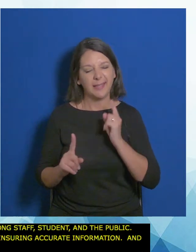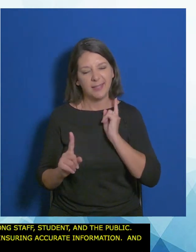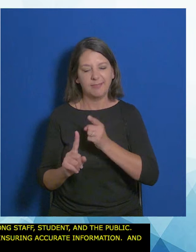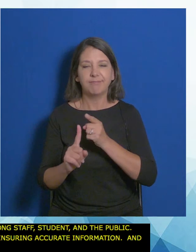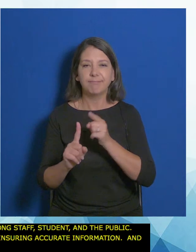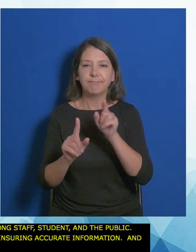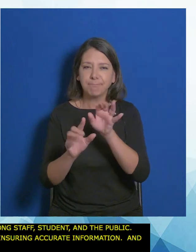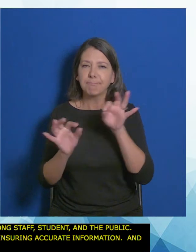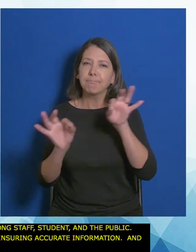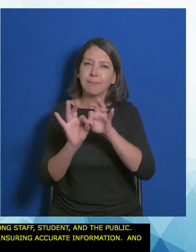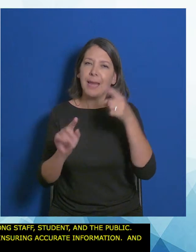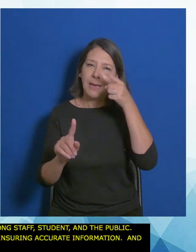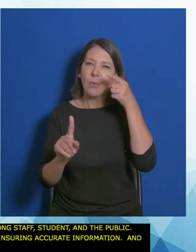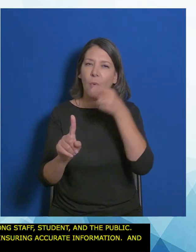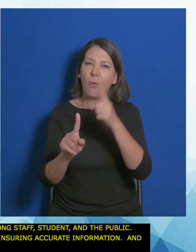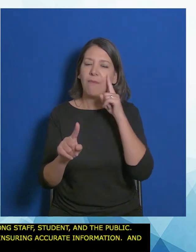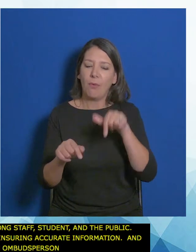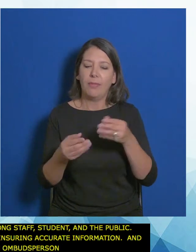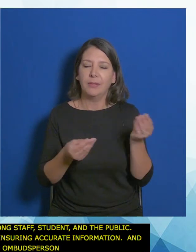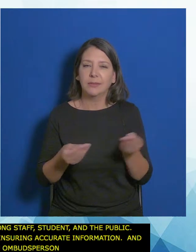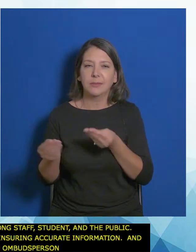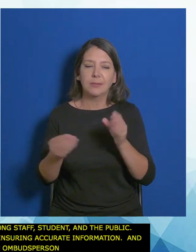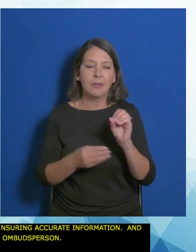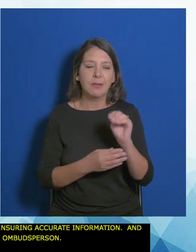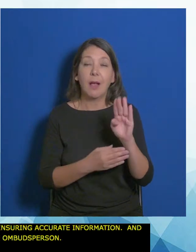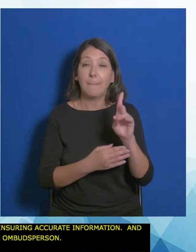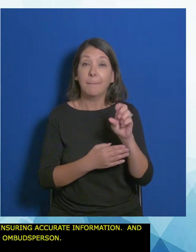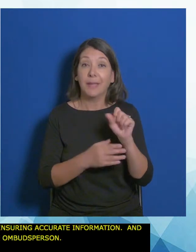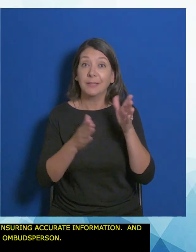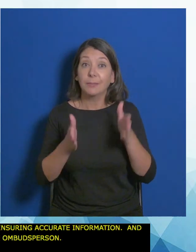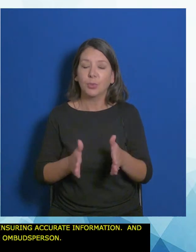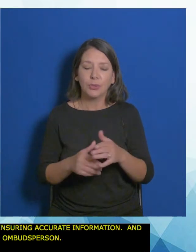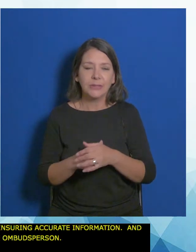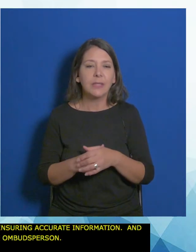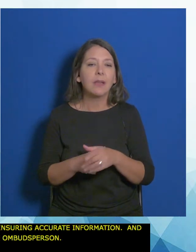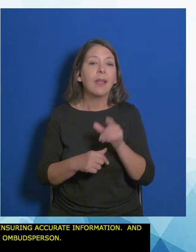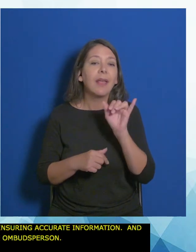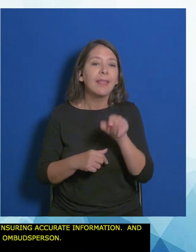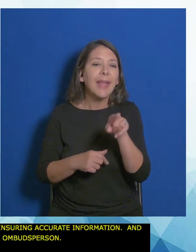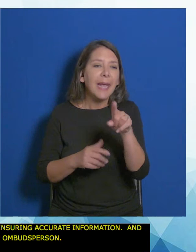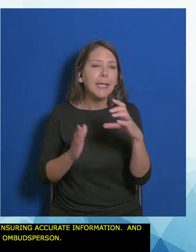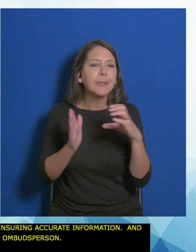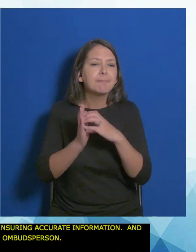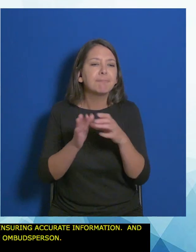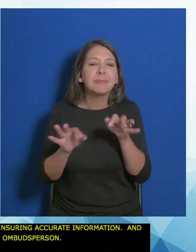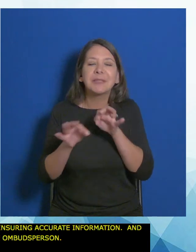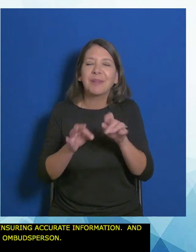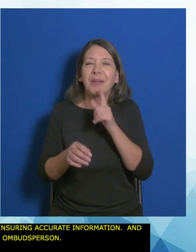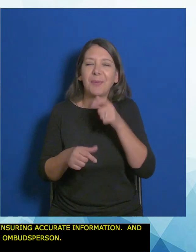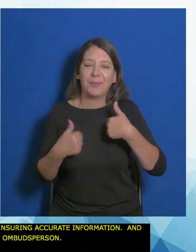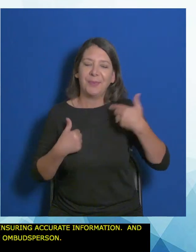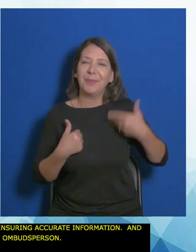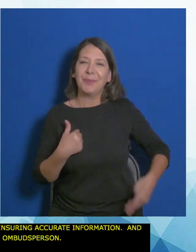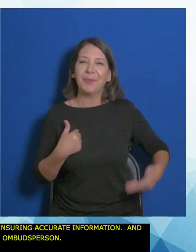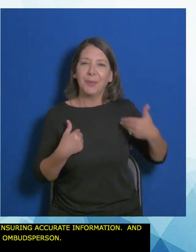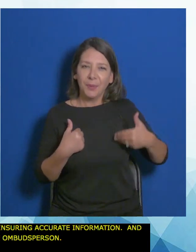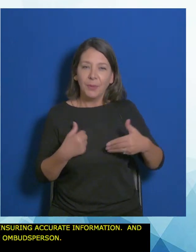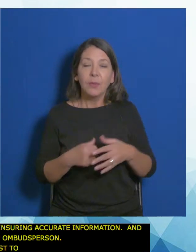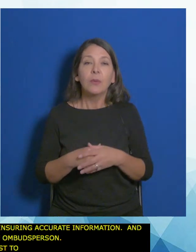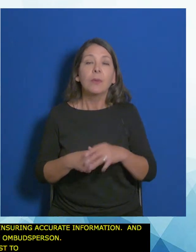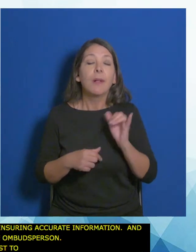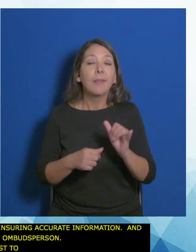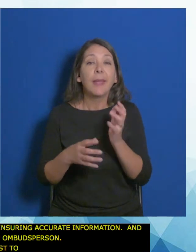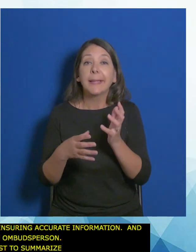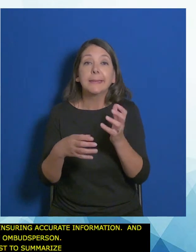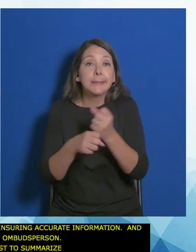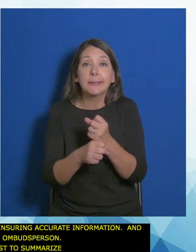Ombudsperson. Next slide, please. This slide just has a little bit about myself. Just to summarize,